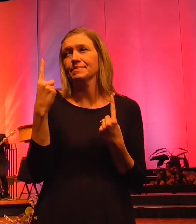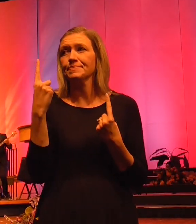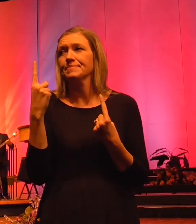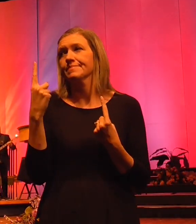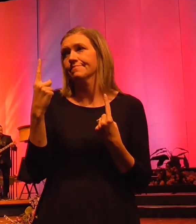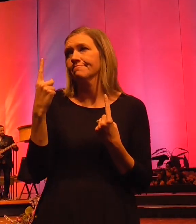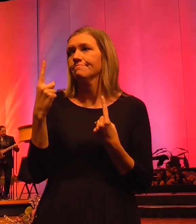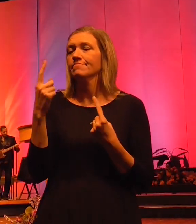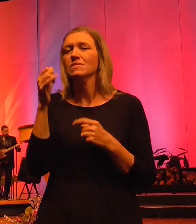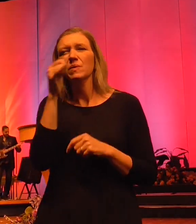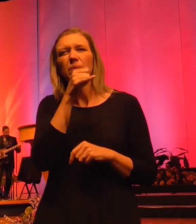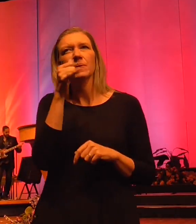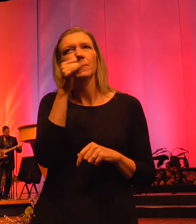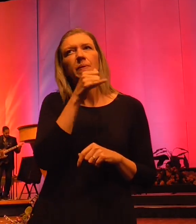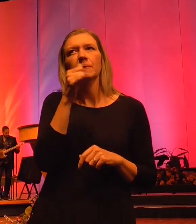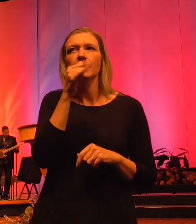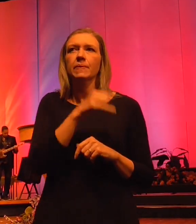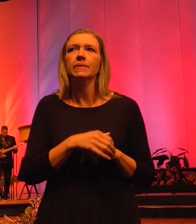understanding?